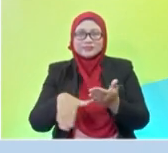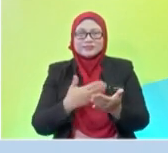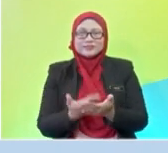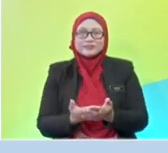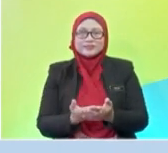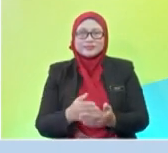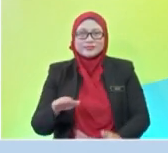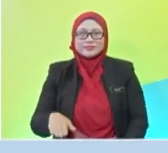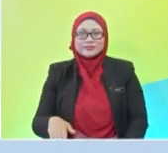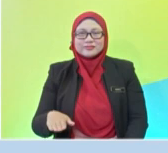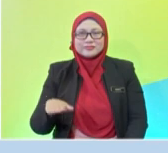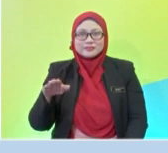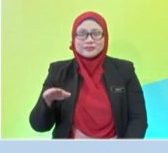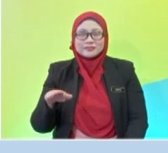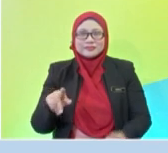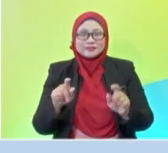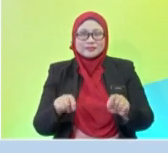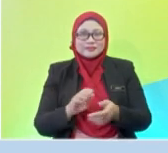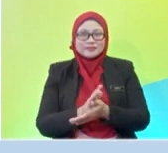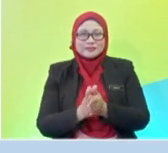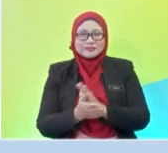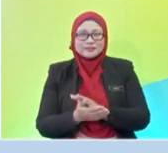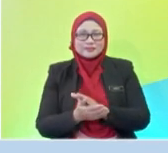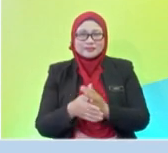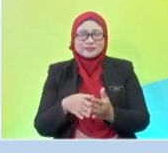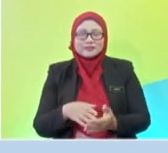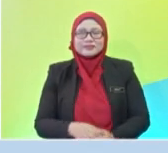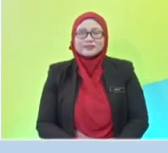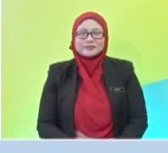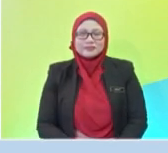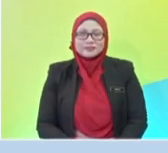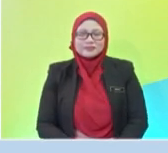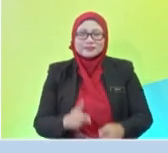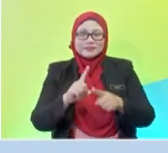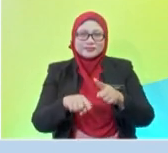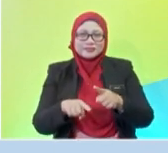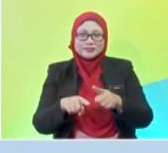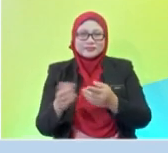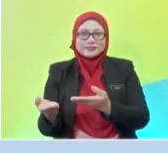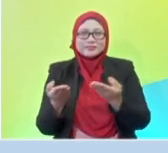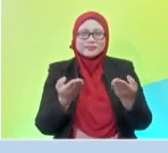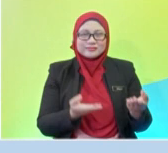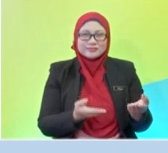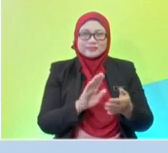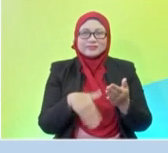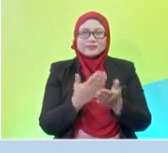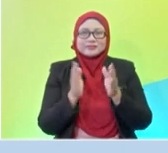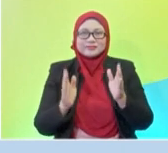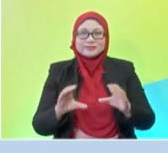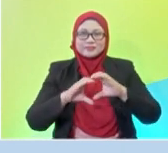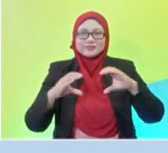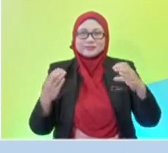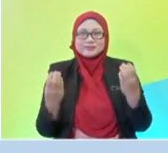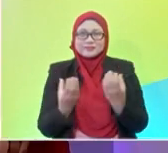flood was sure a disaster, but it brought everyone closer to each other.